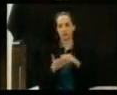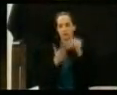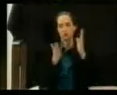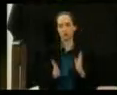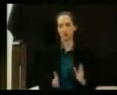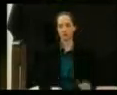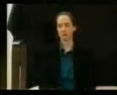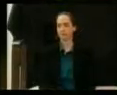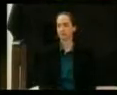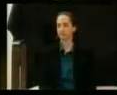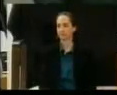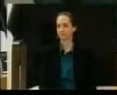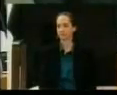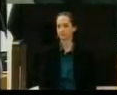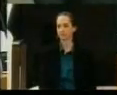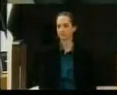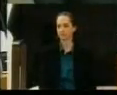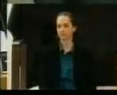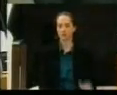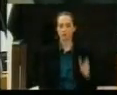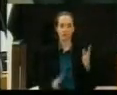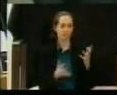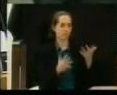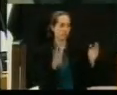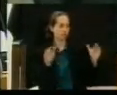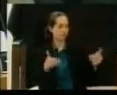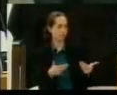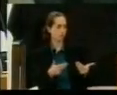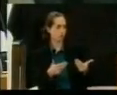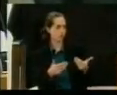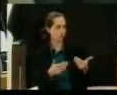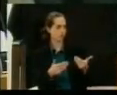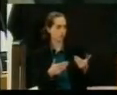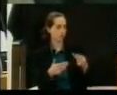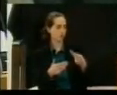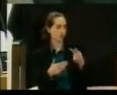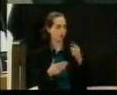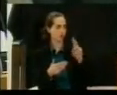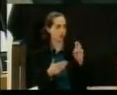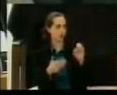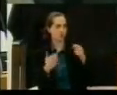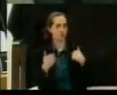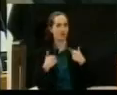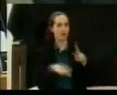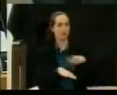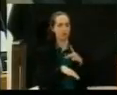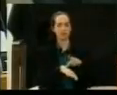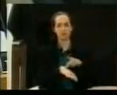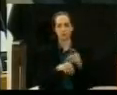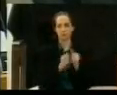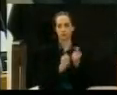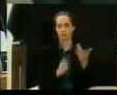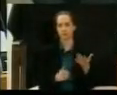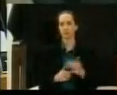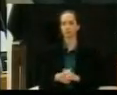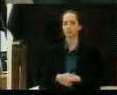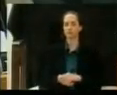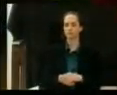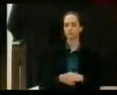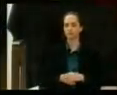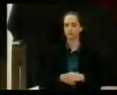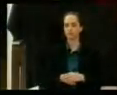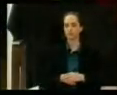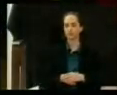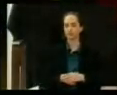Thank you. You want to introduce your guest? I know you had the principal with you, and have him stand up maybe. We've got Phyllis